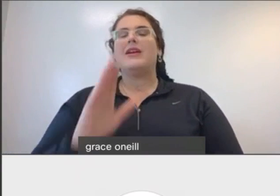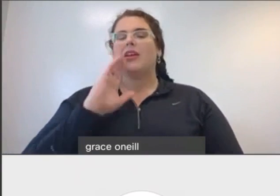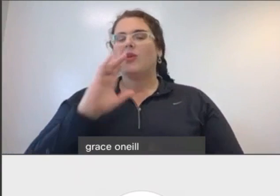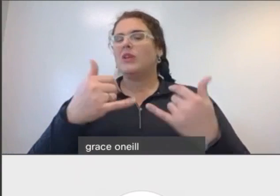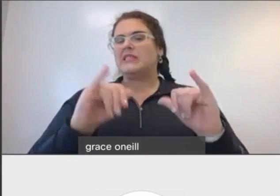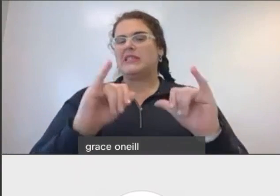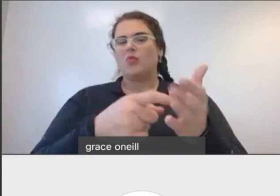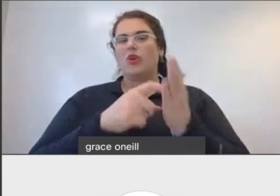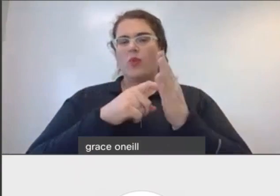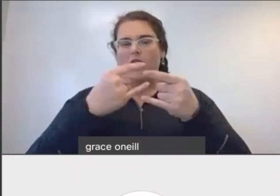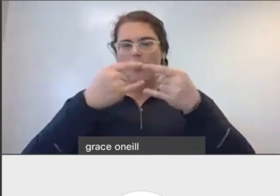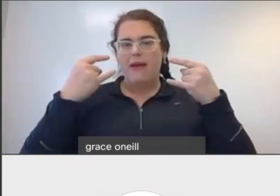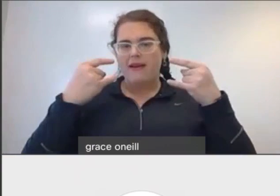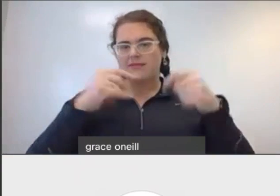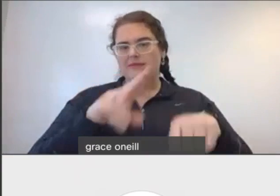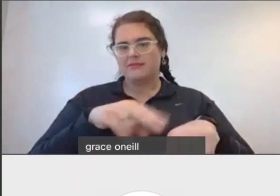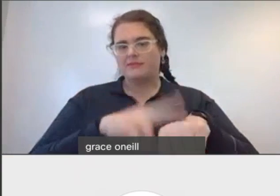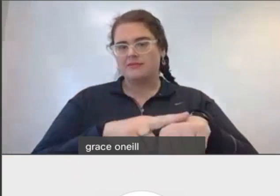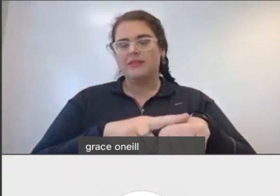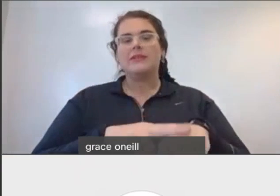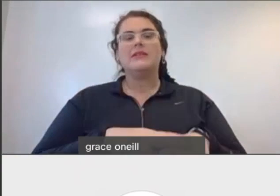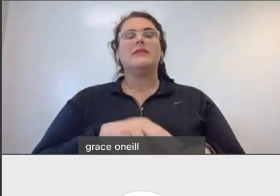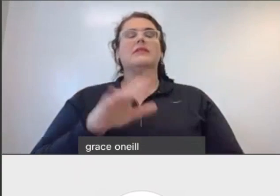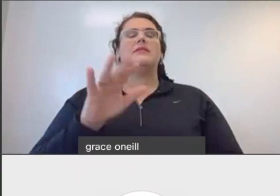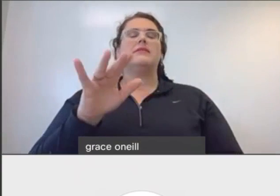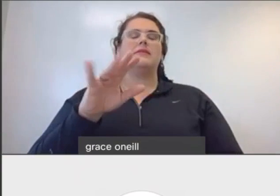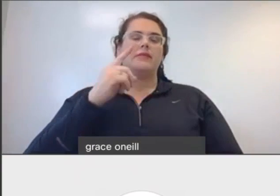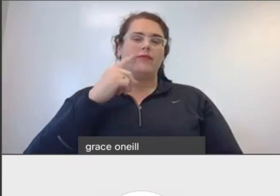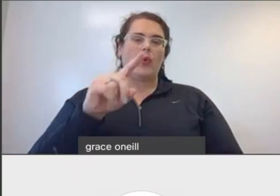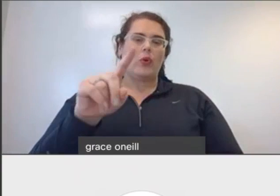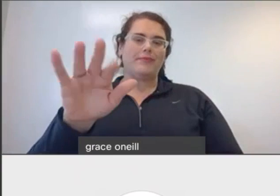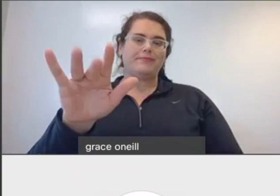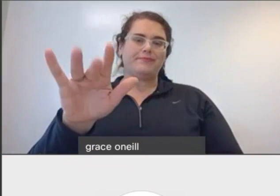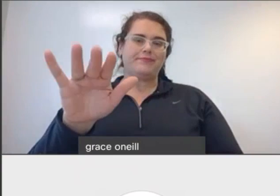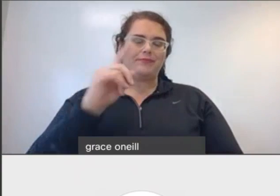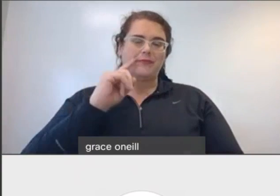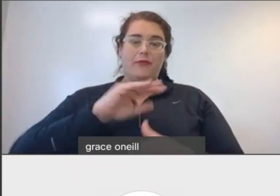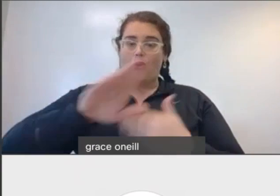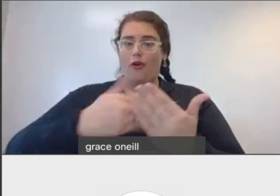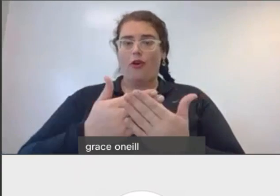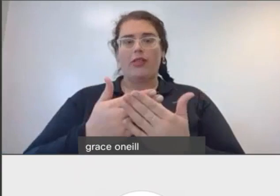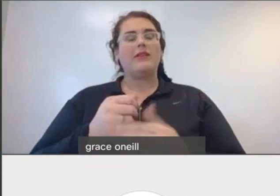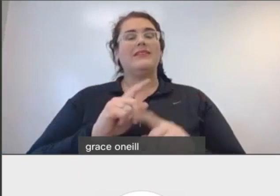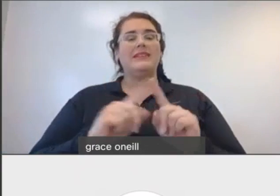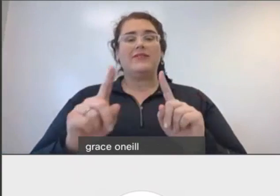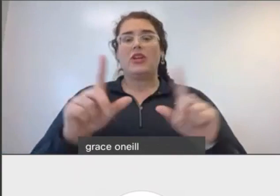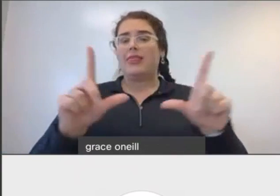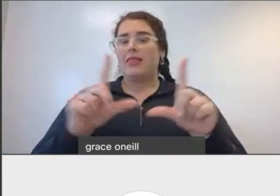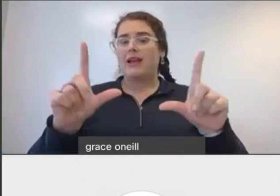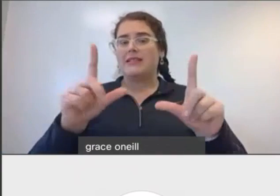masks. Masks are still required in all of our license